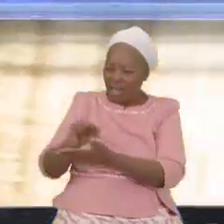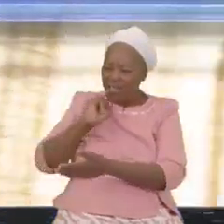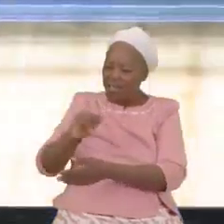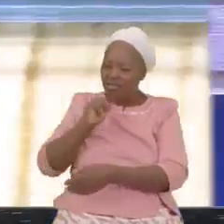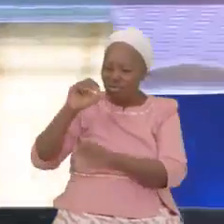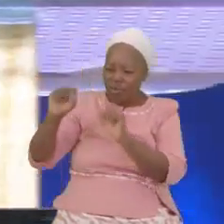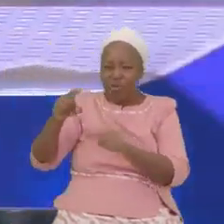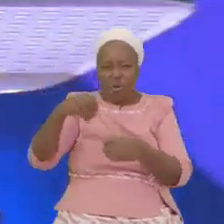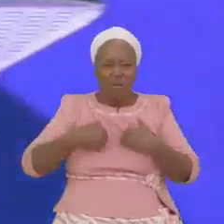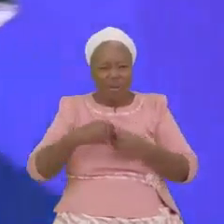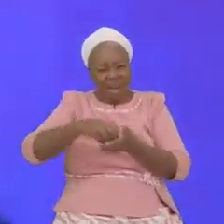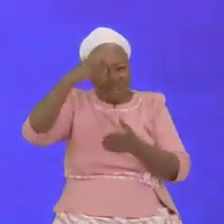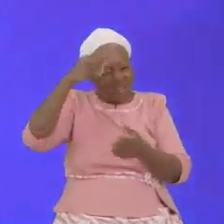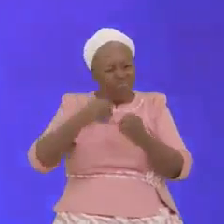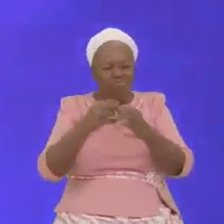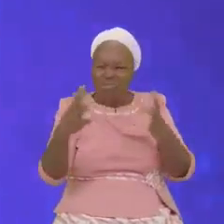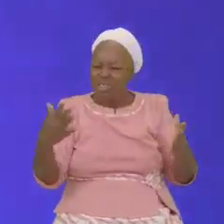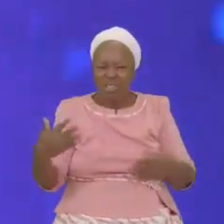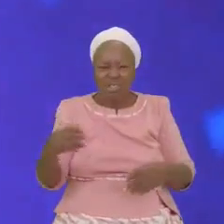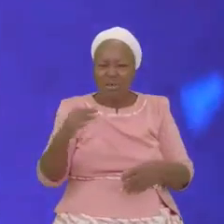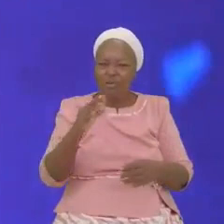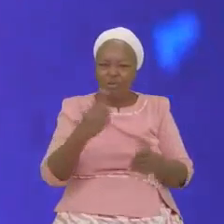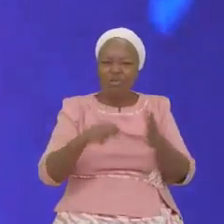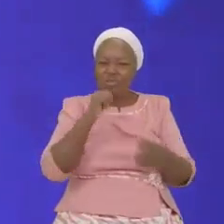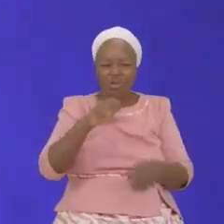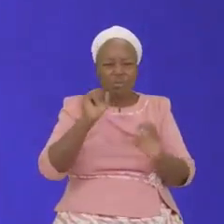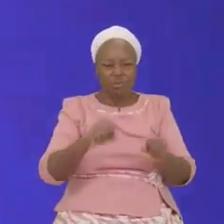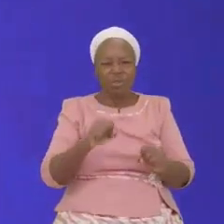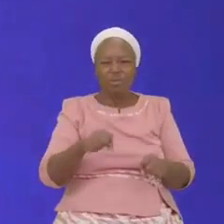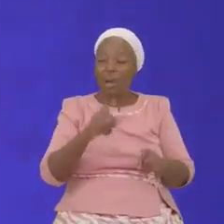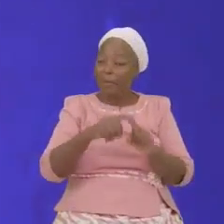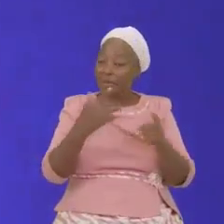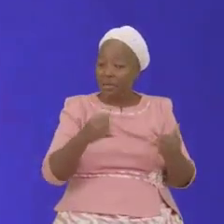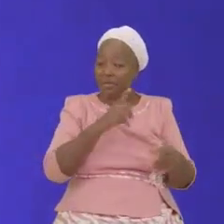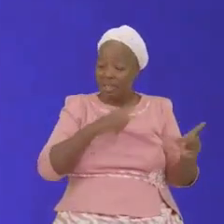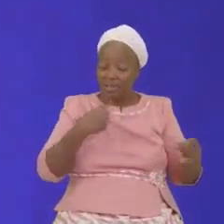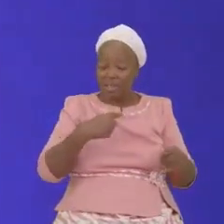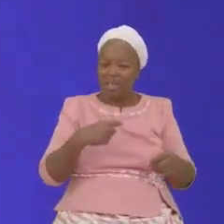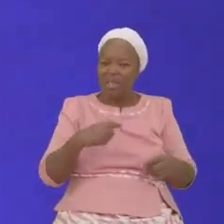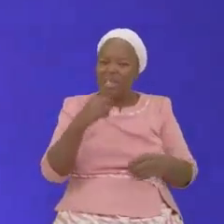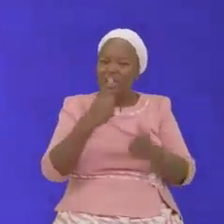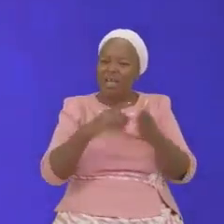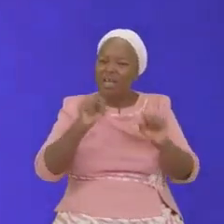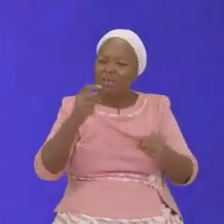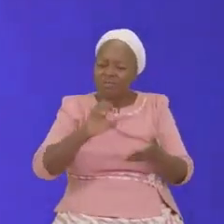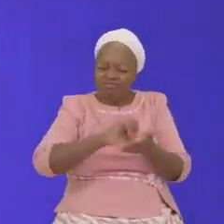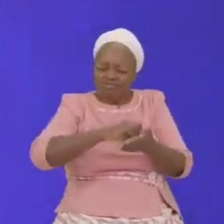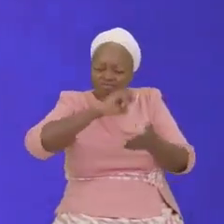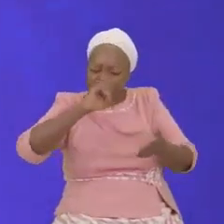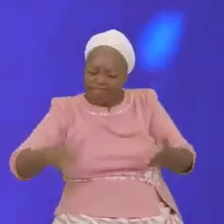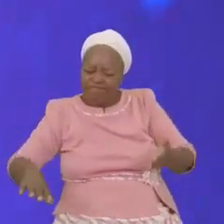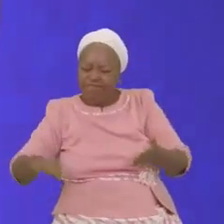learned so much of what's impossible. And now the Lord is saying, can you wipe out all